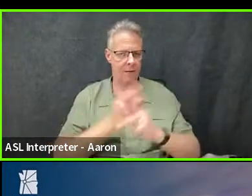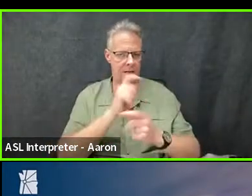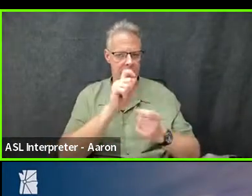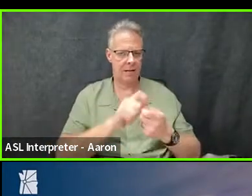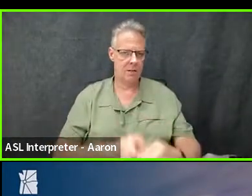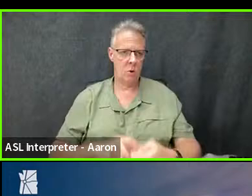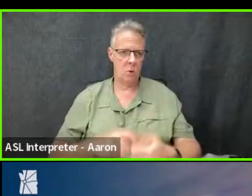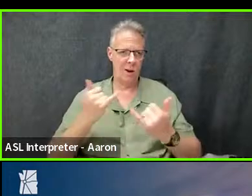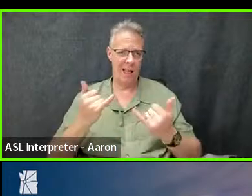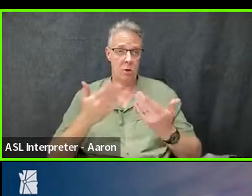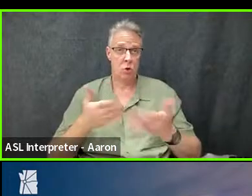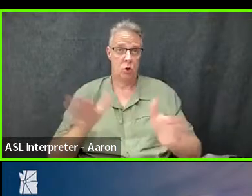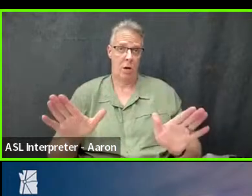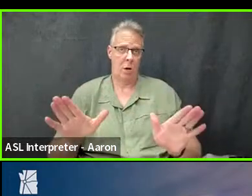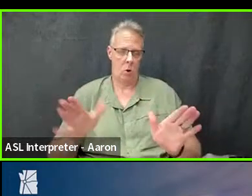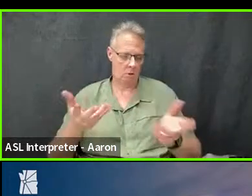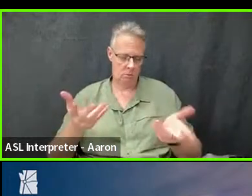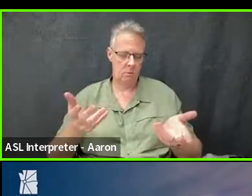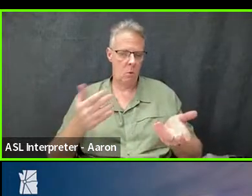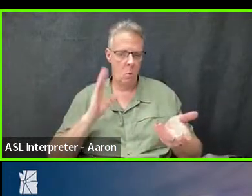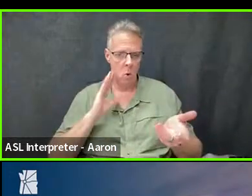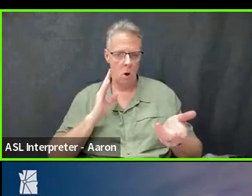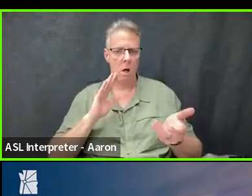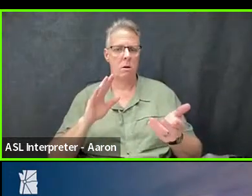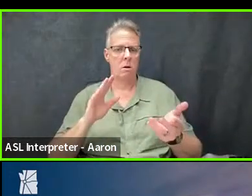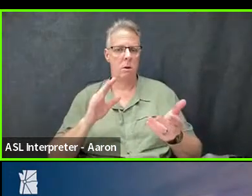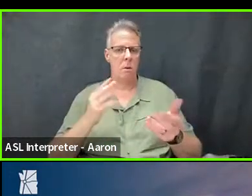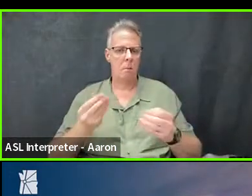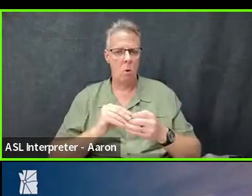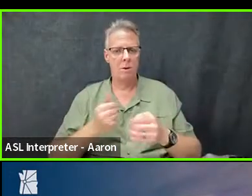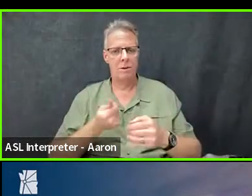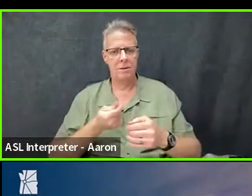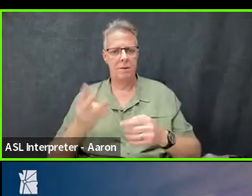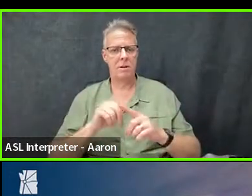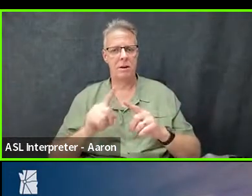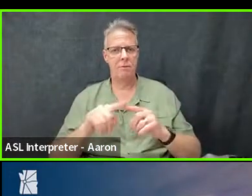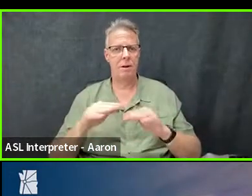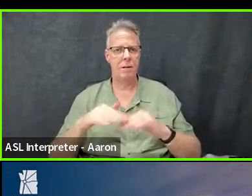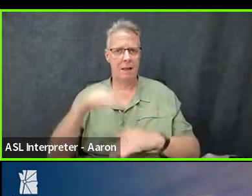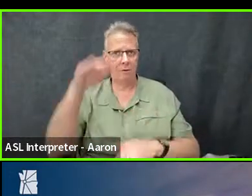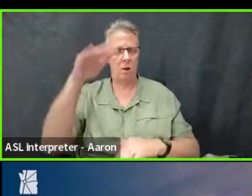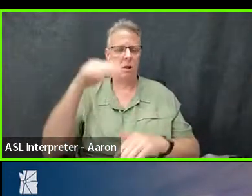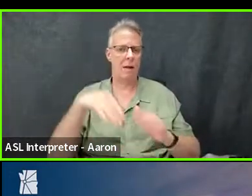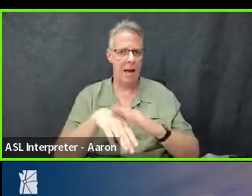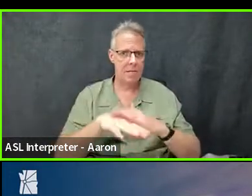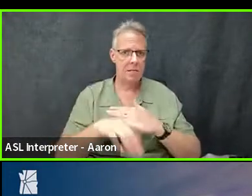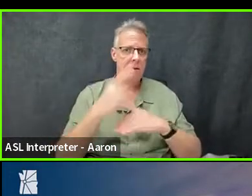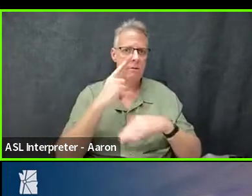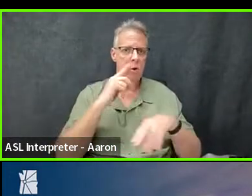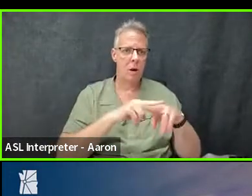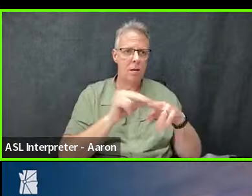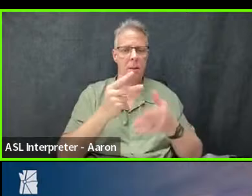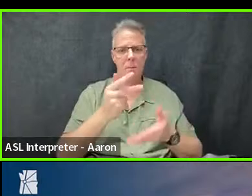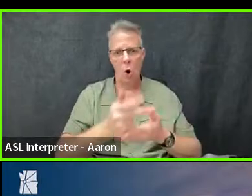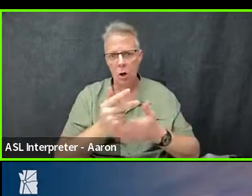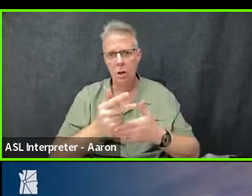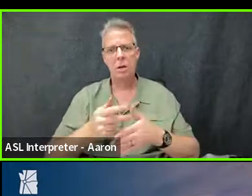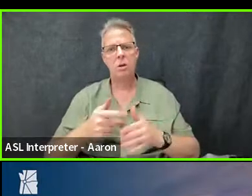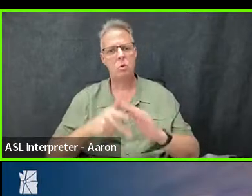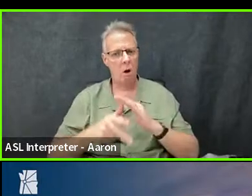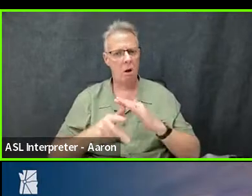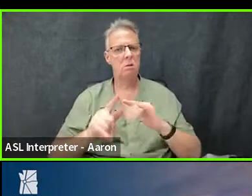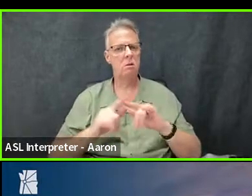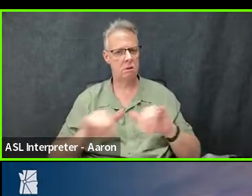now it's a pretty general level, kind of talking about multimodal access to the transit stations and the parking kind of garages,